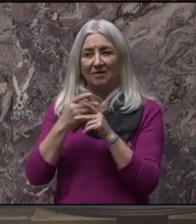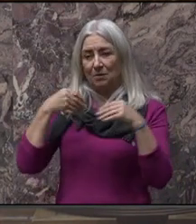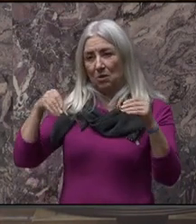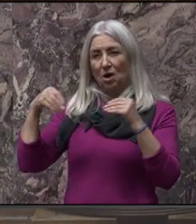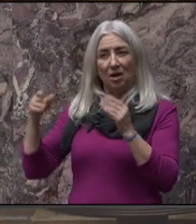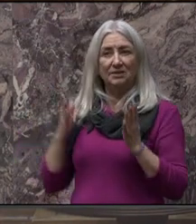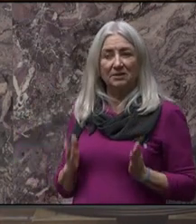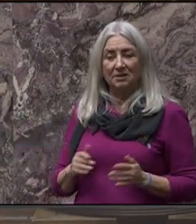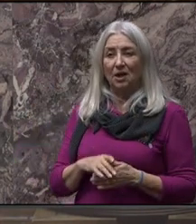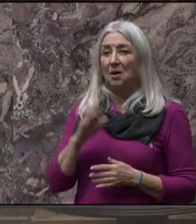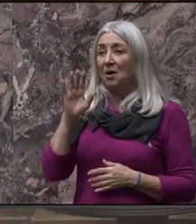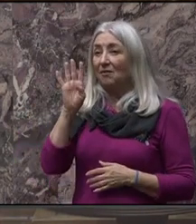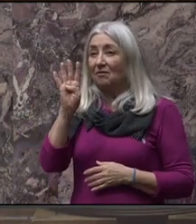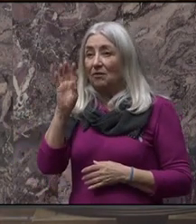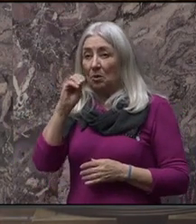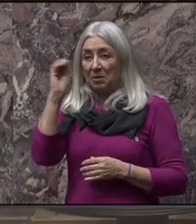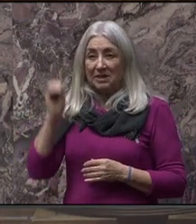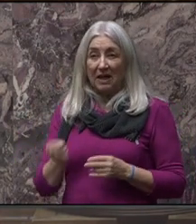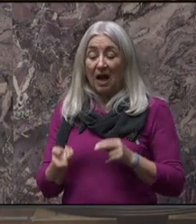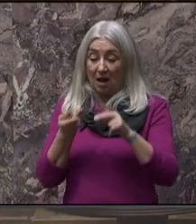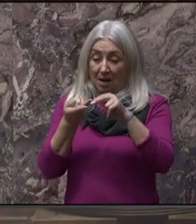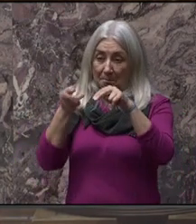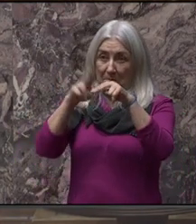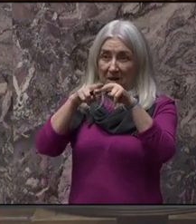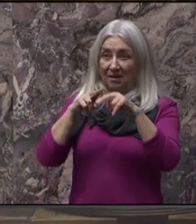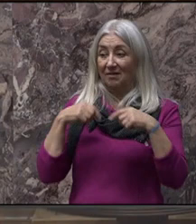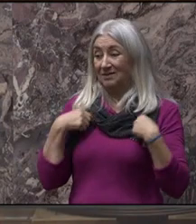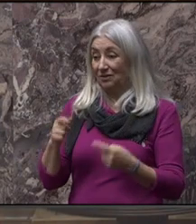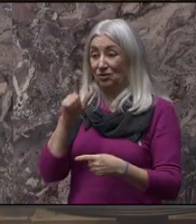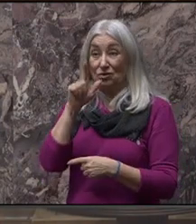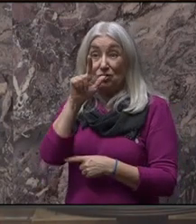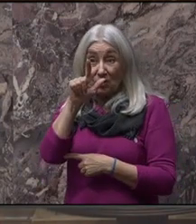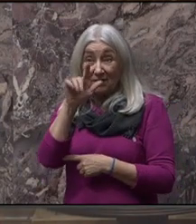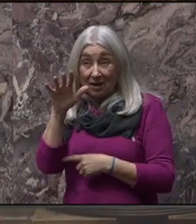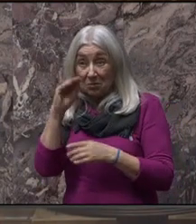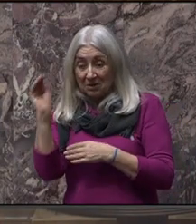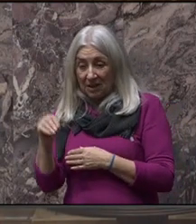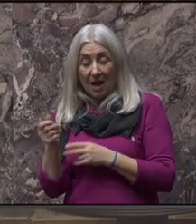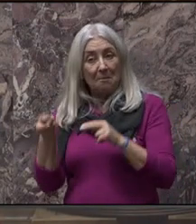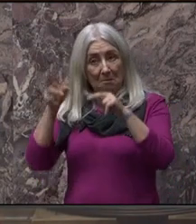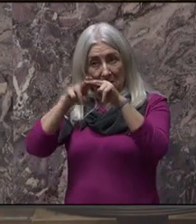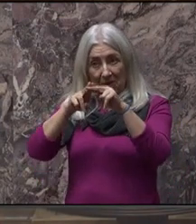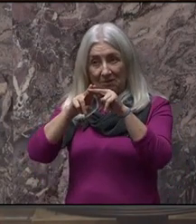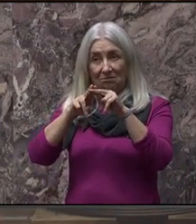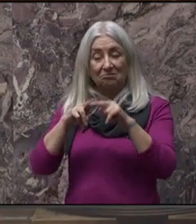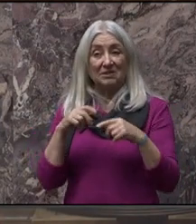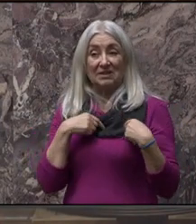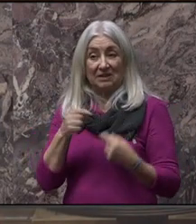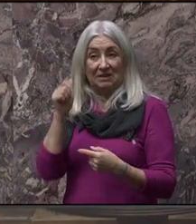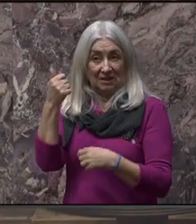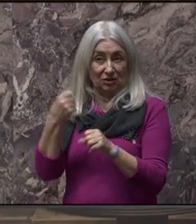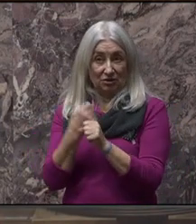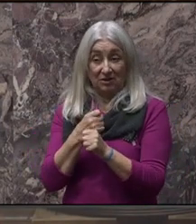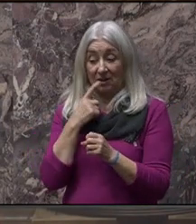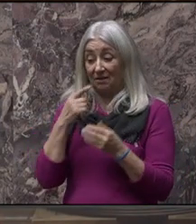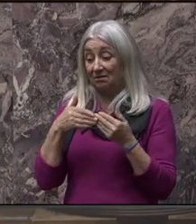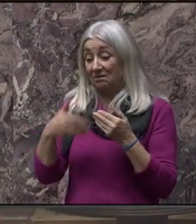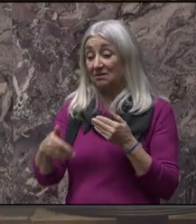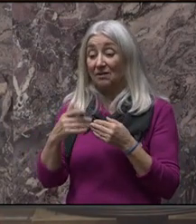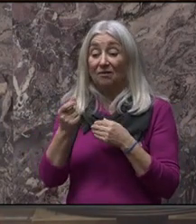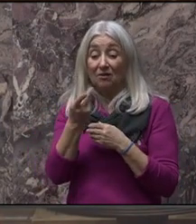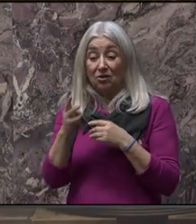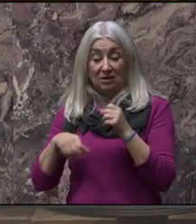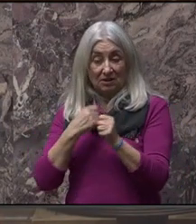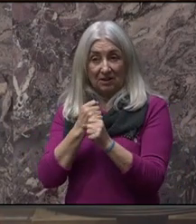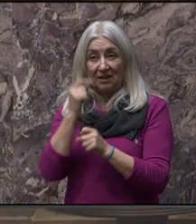BC trade with Asia, up from 25% just 10 years ago. In the coming years, your government